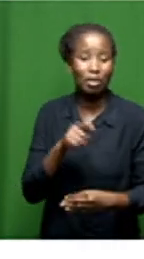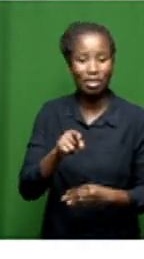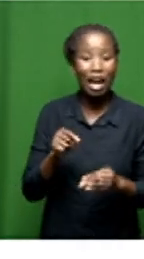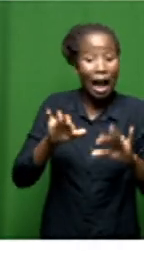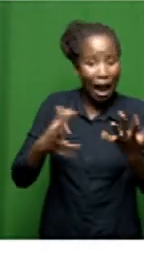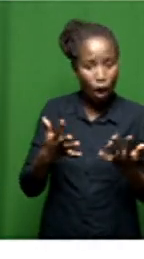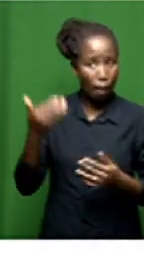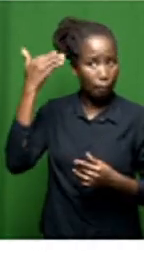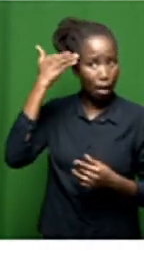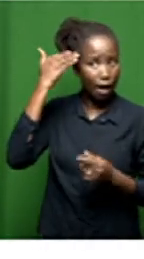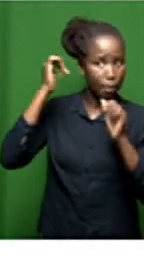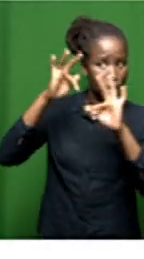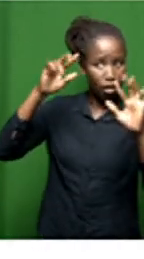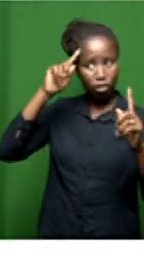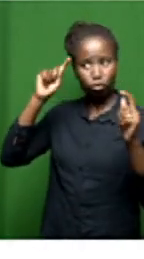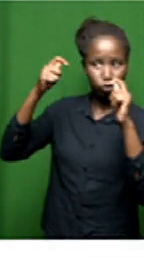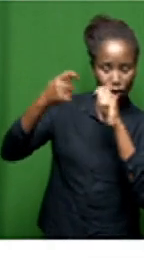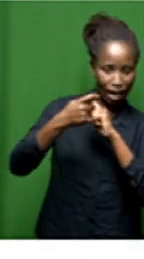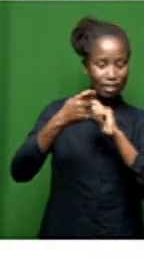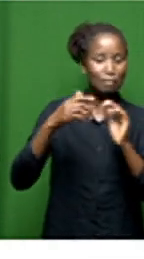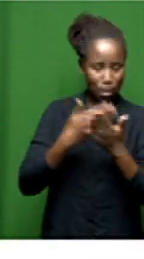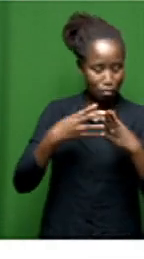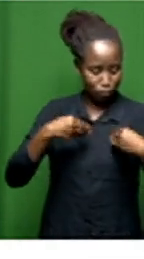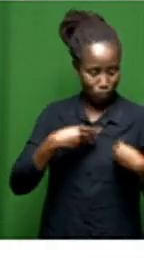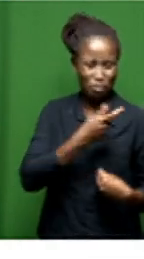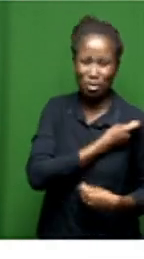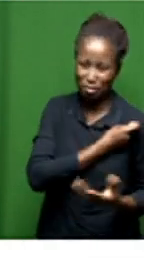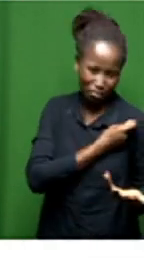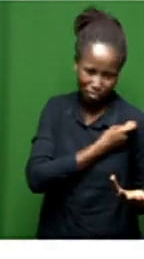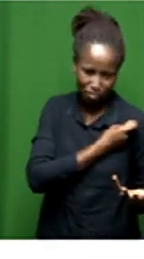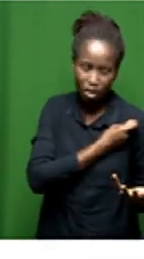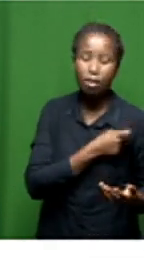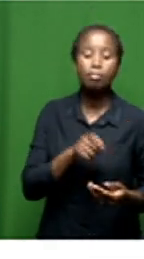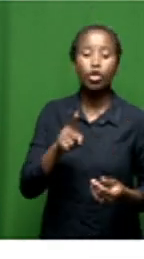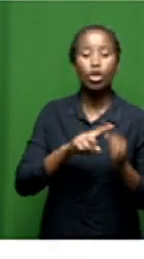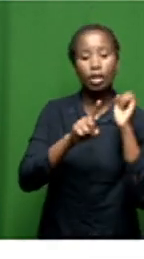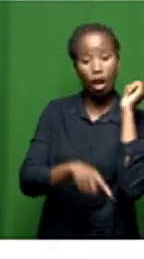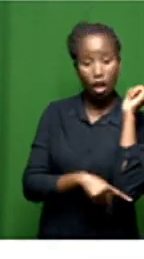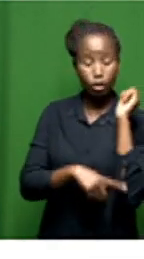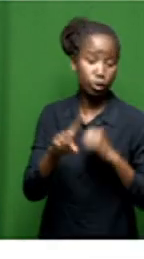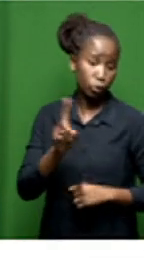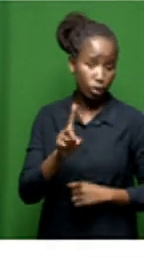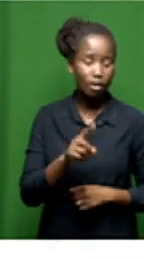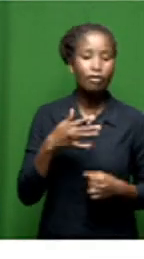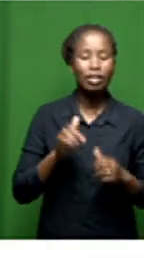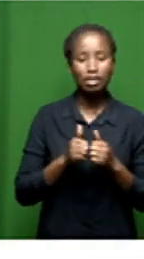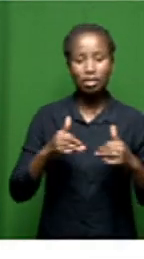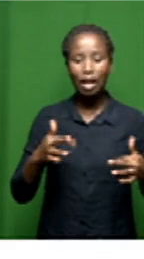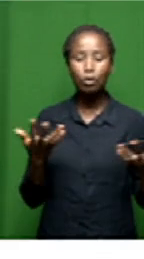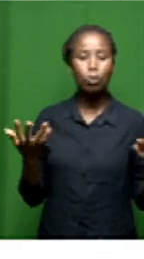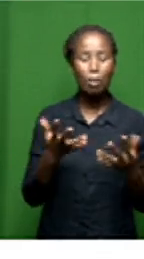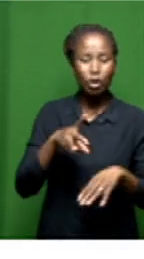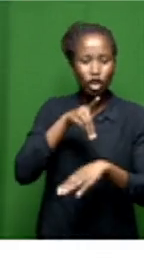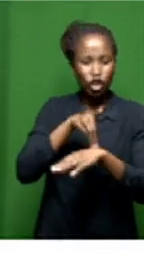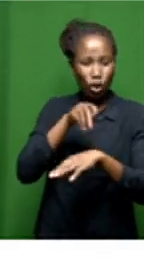change the mind of getting the vaccine, which is a jab in your arm? And that is there. And the last part we've done is we started taking doctors in the ICUs